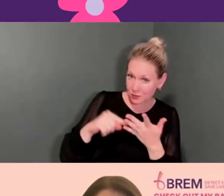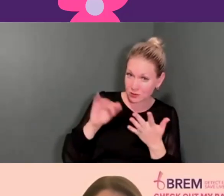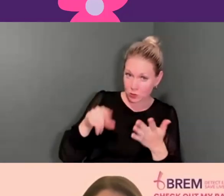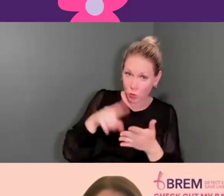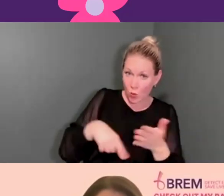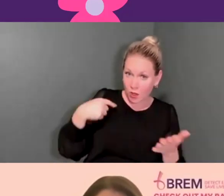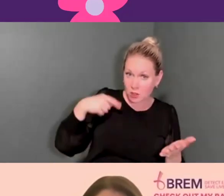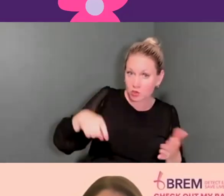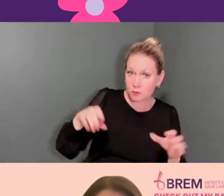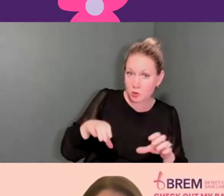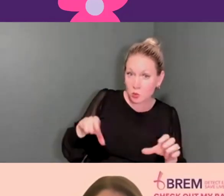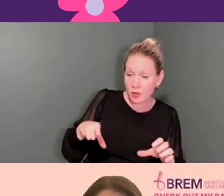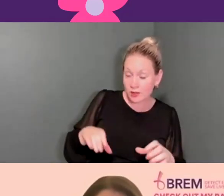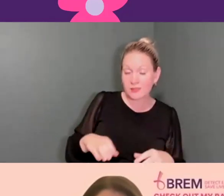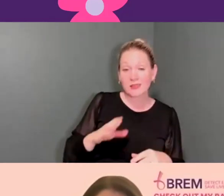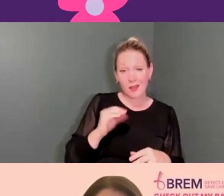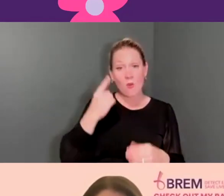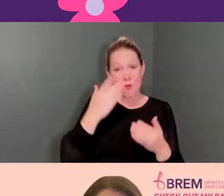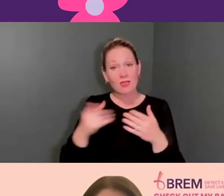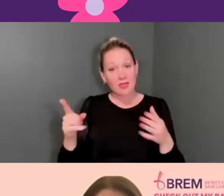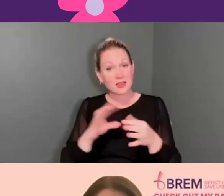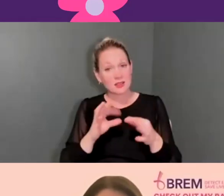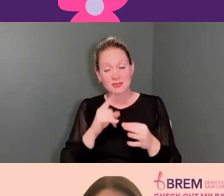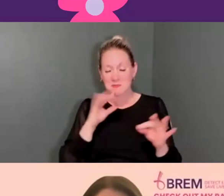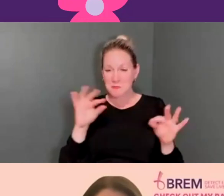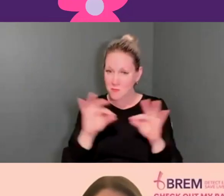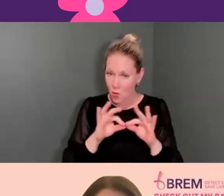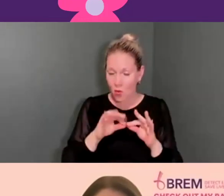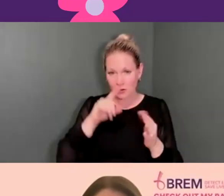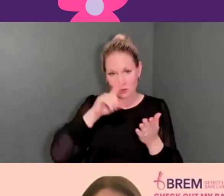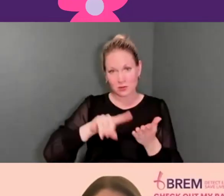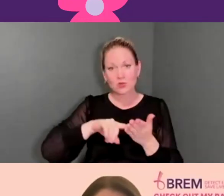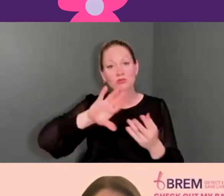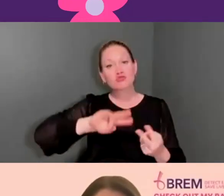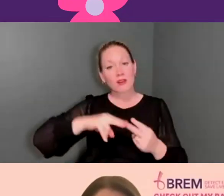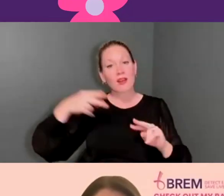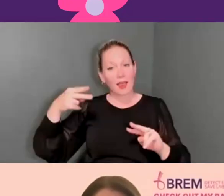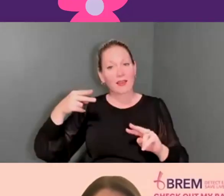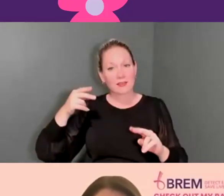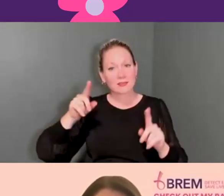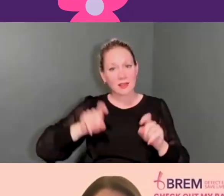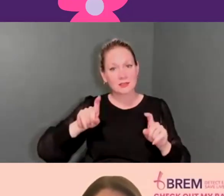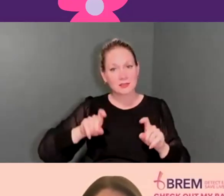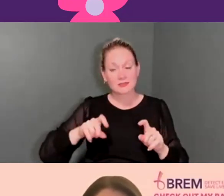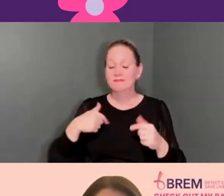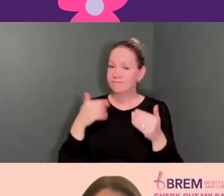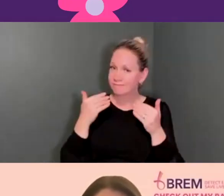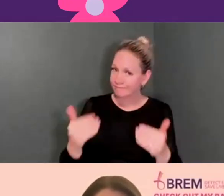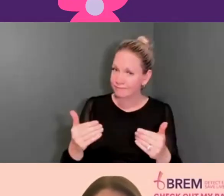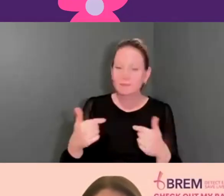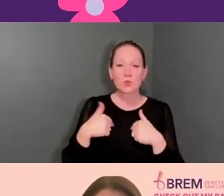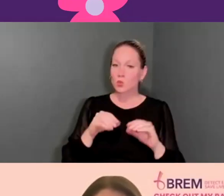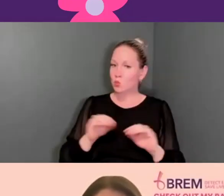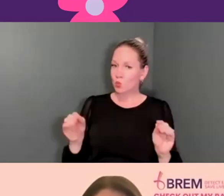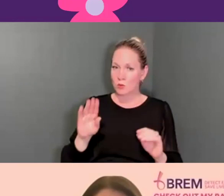And one of the things they said was make sure you do your genetic testing. And so I did that. And I don't have the BRCA